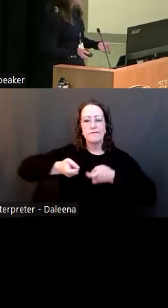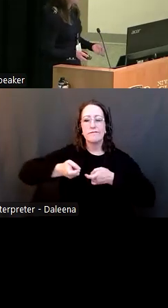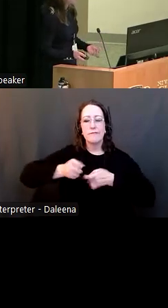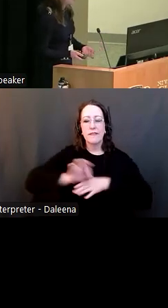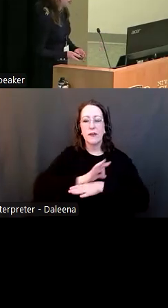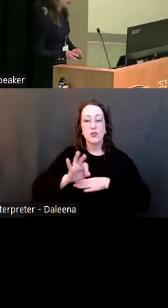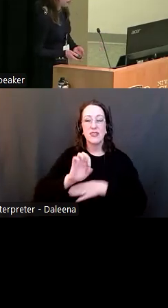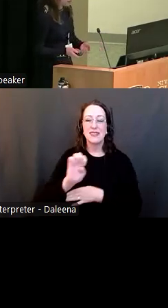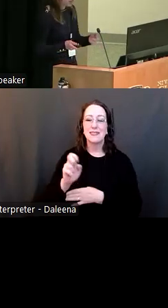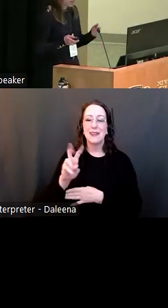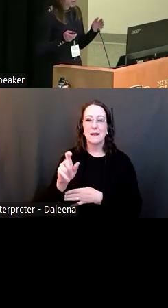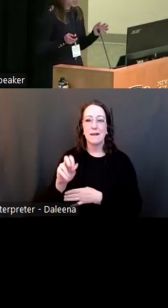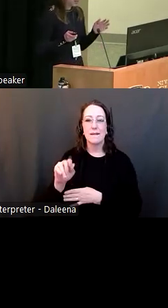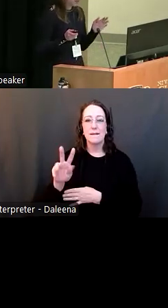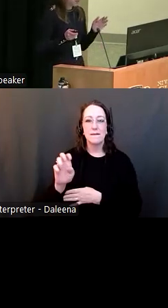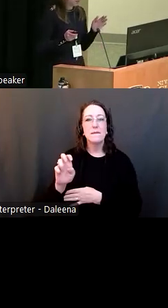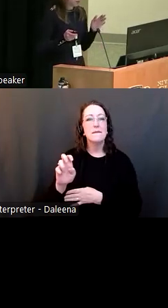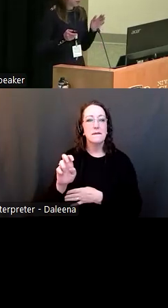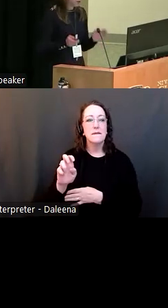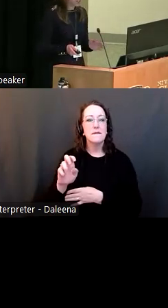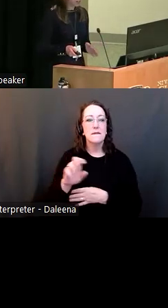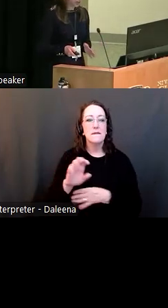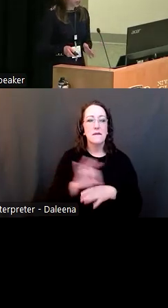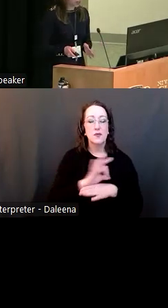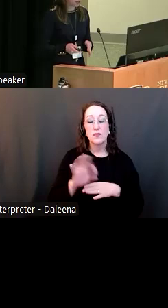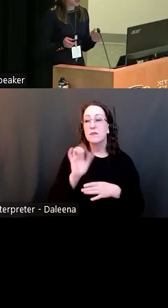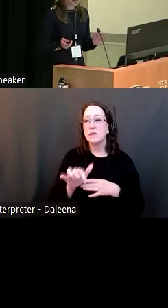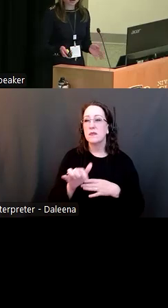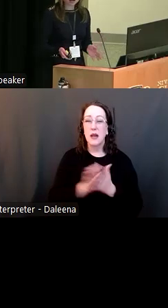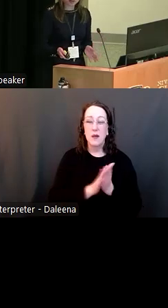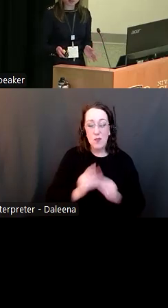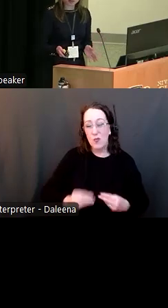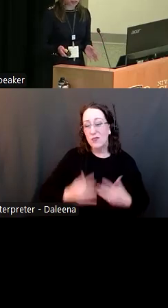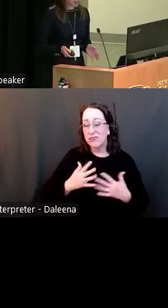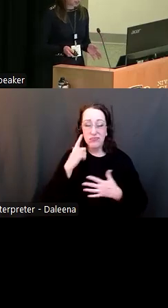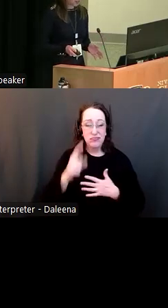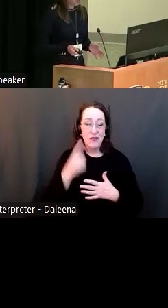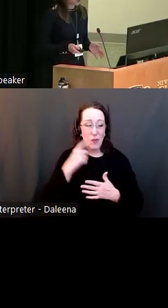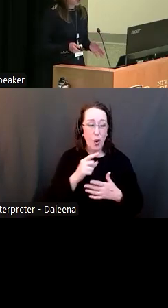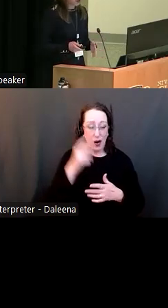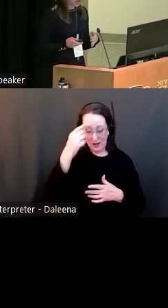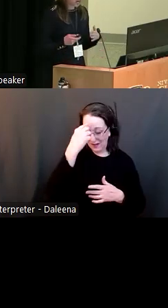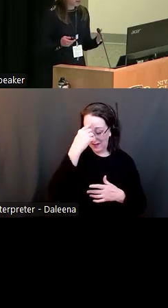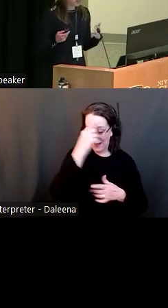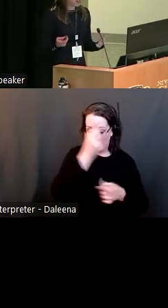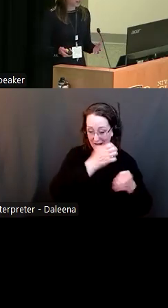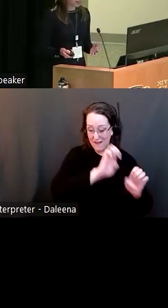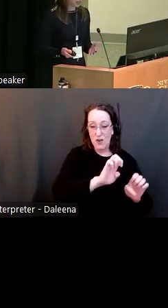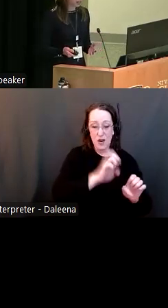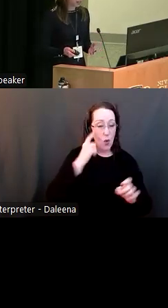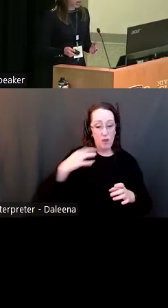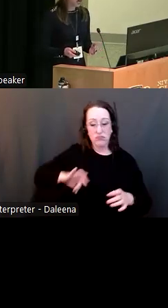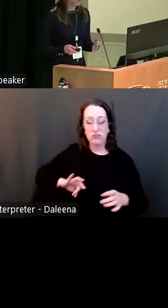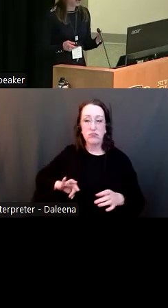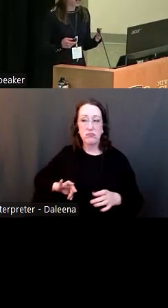I hypothesized if any motivation impairments to expend cognitive effort for reward may help us